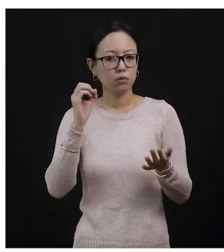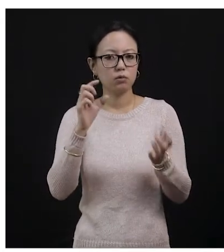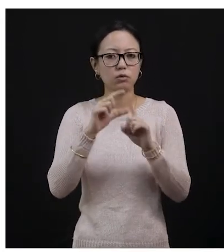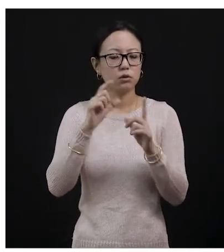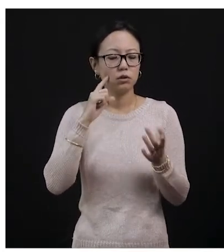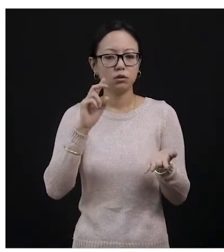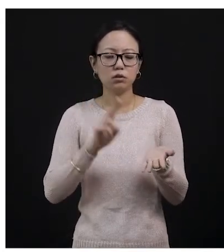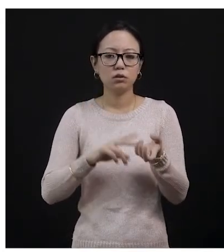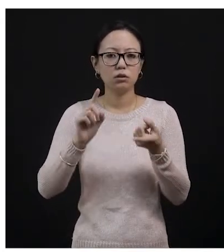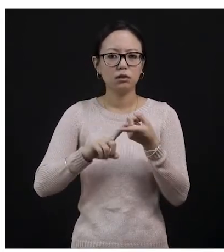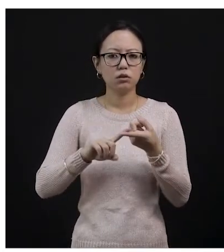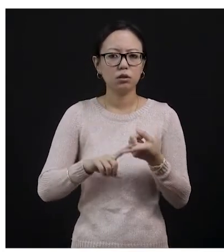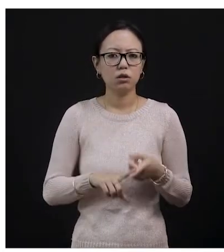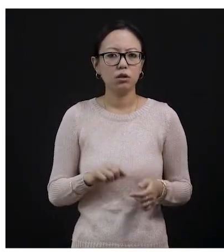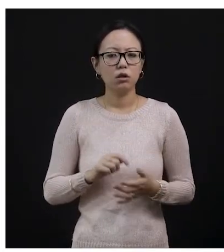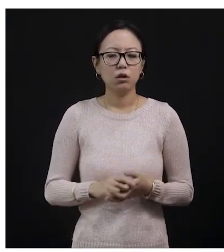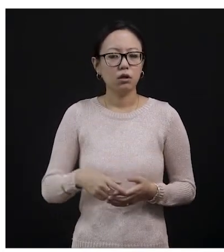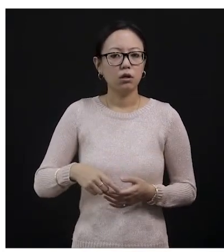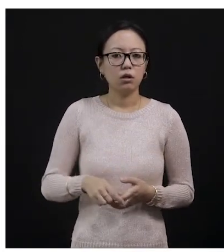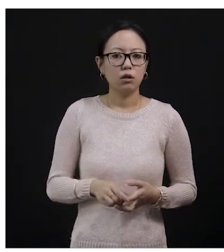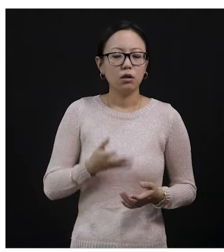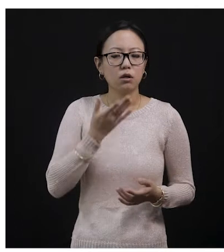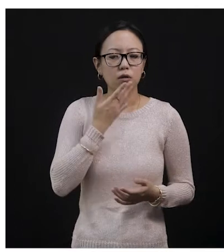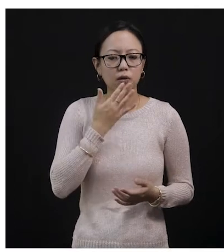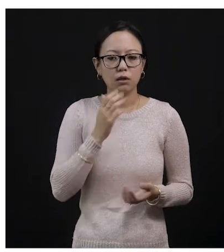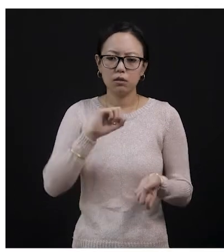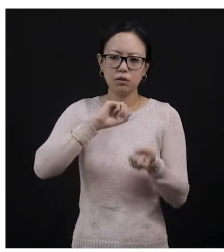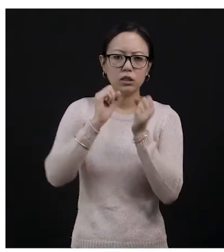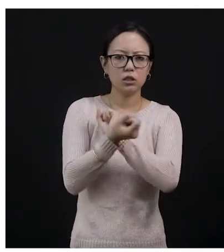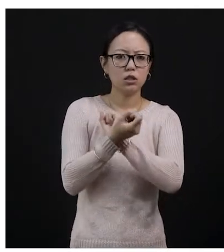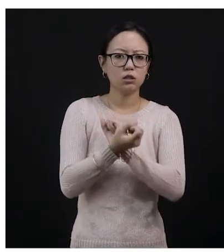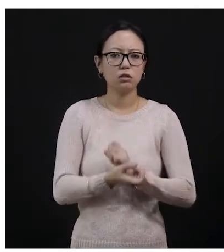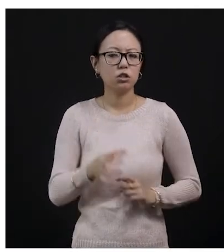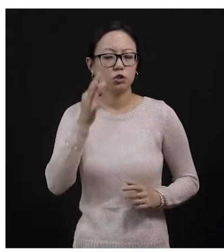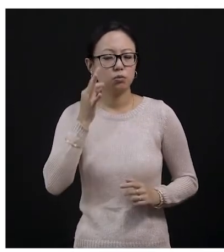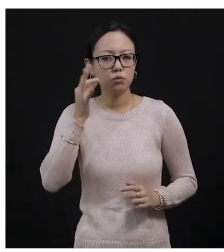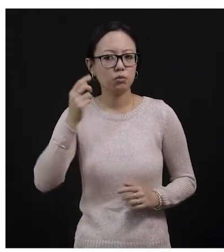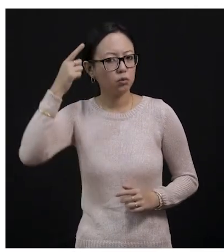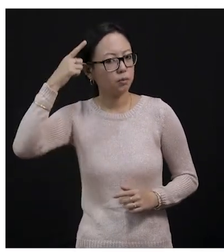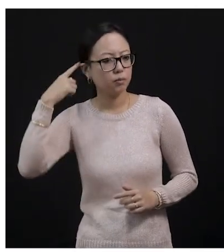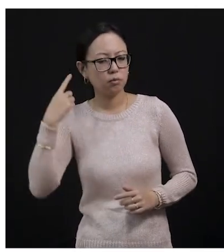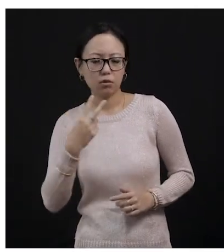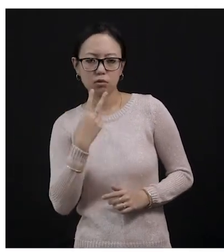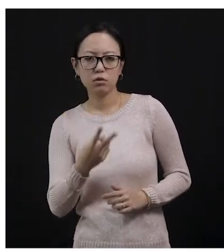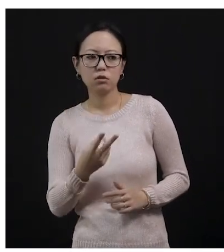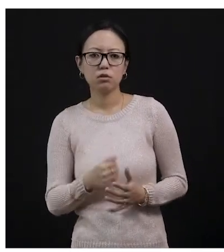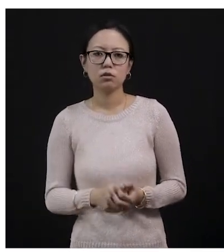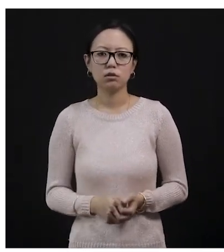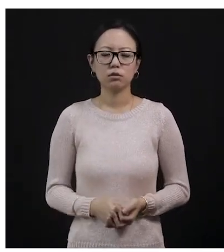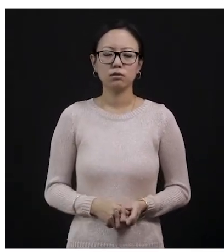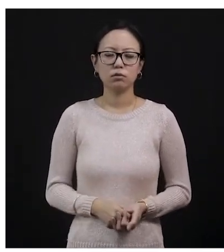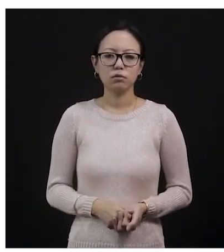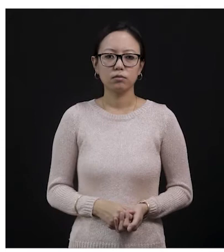right, so that means the leaves have got food. The leaves of plants, they have food in them. Now, let